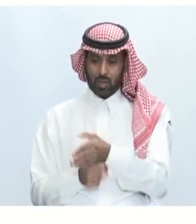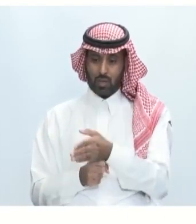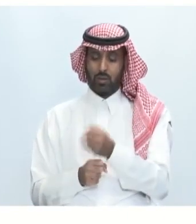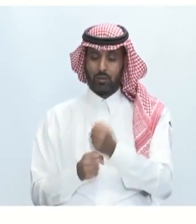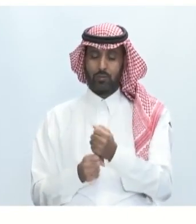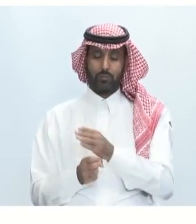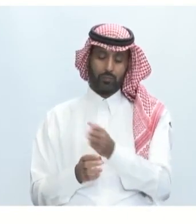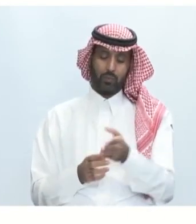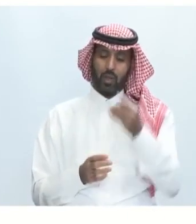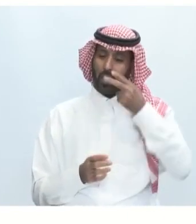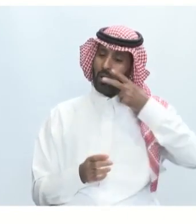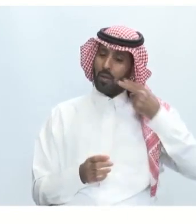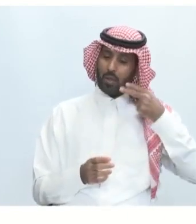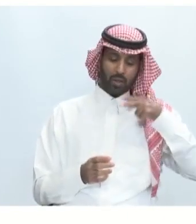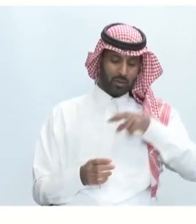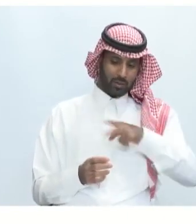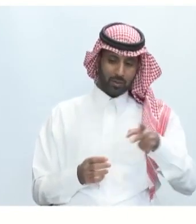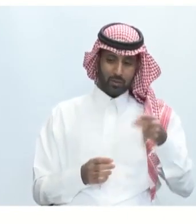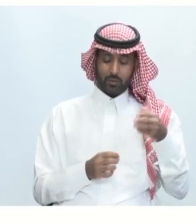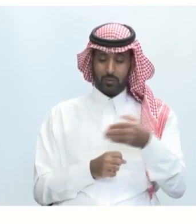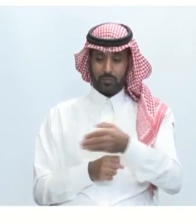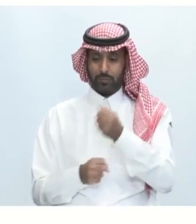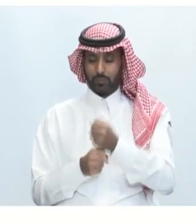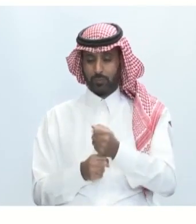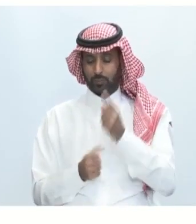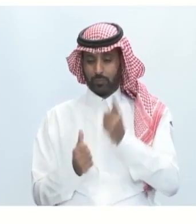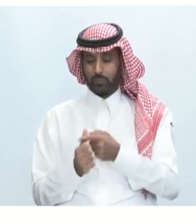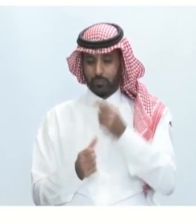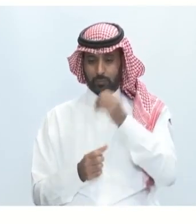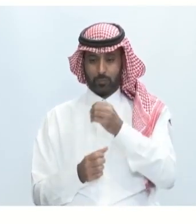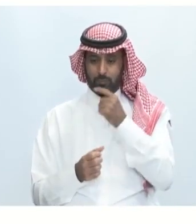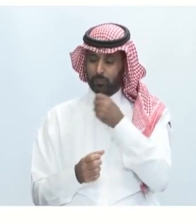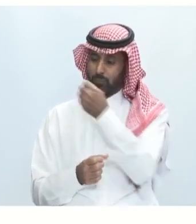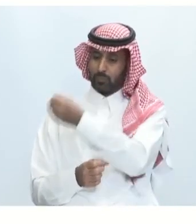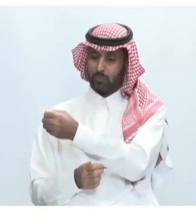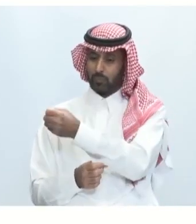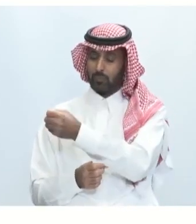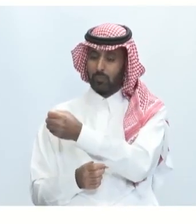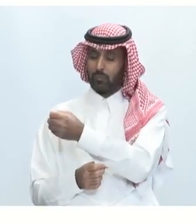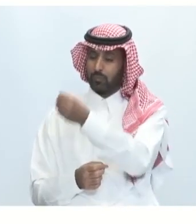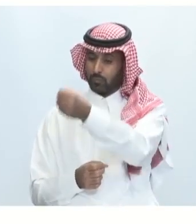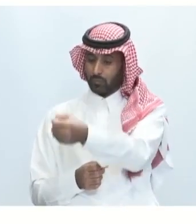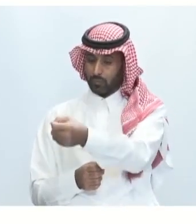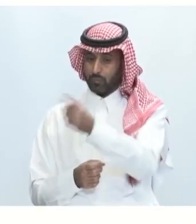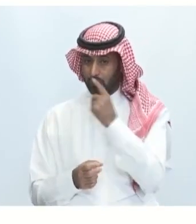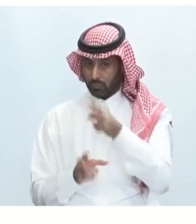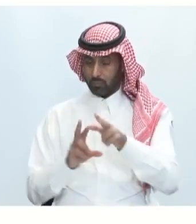the indirect object. Number five, the host passed the microphone to an audience member. So now you